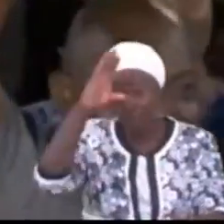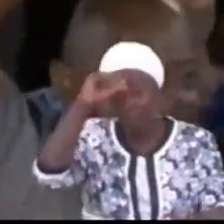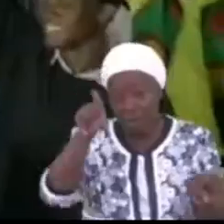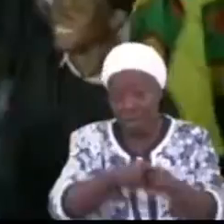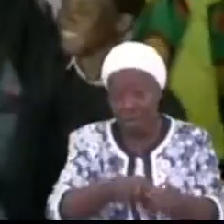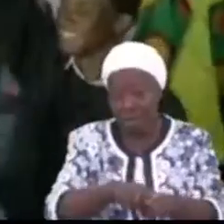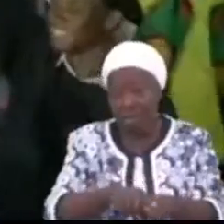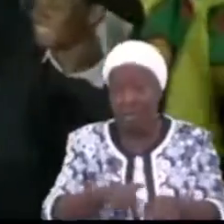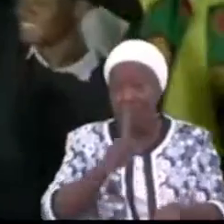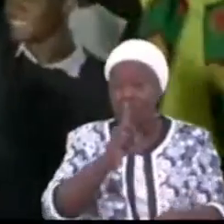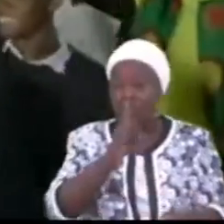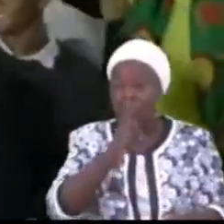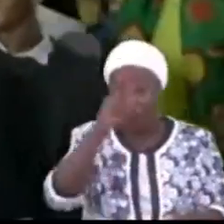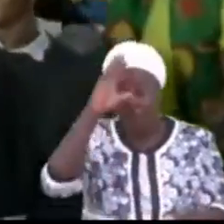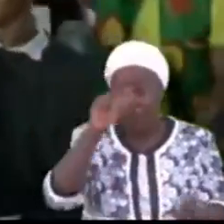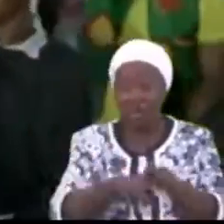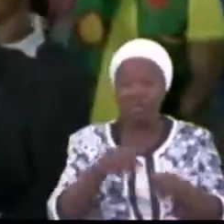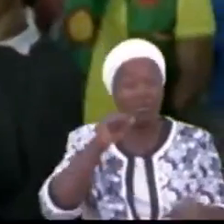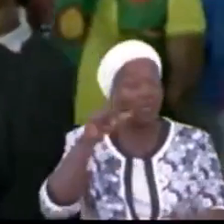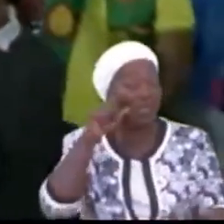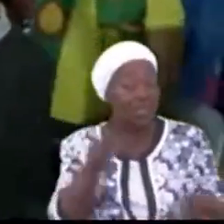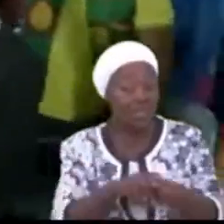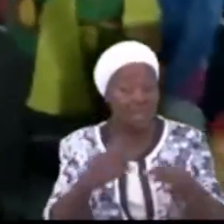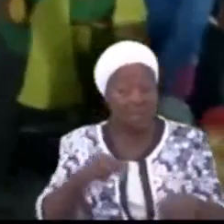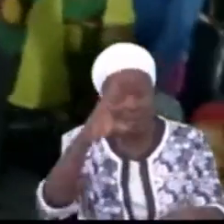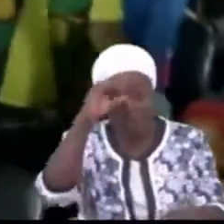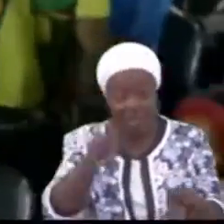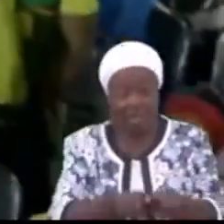are you? That victory will be permanent.